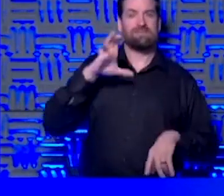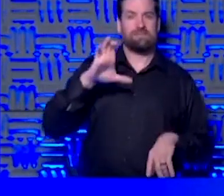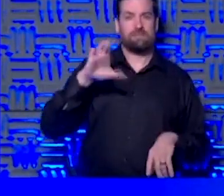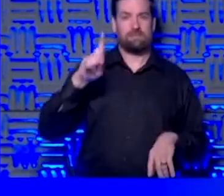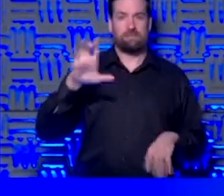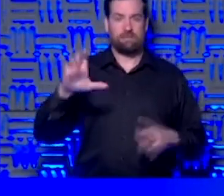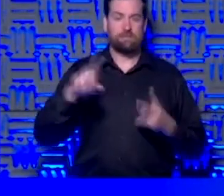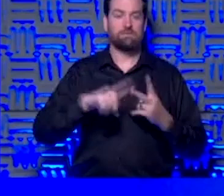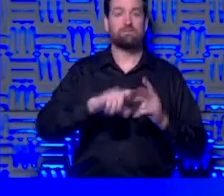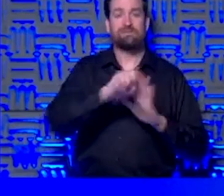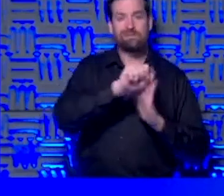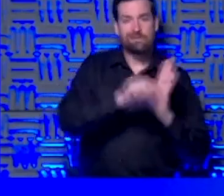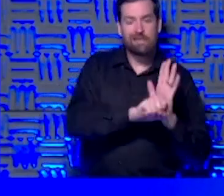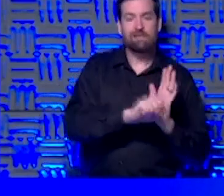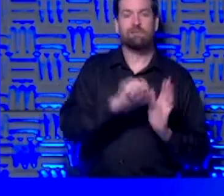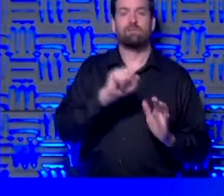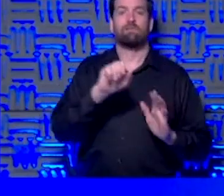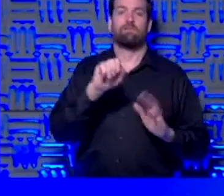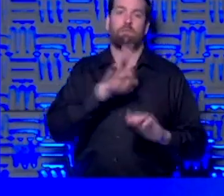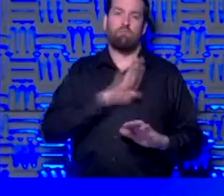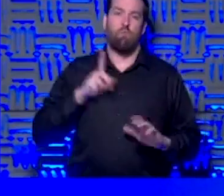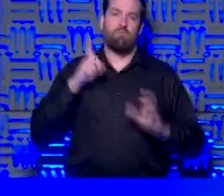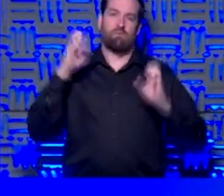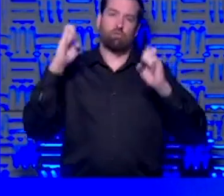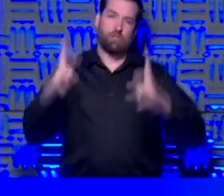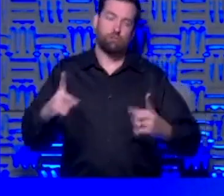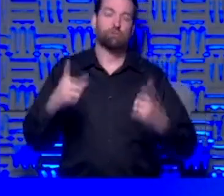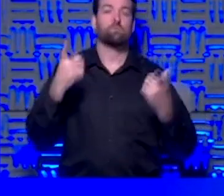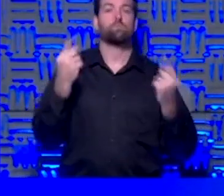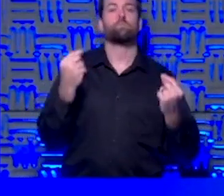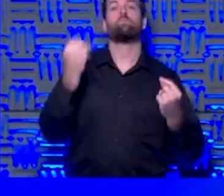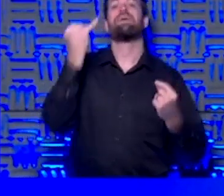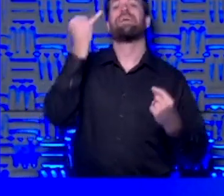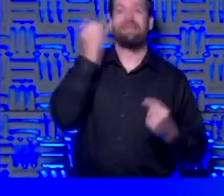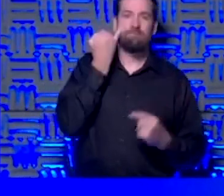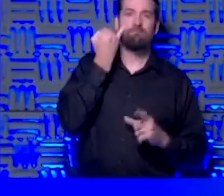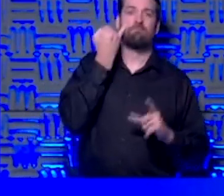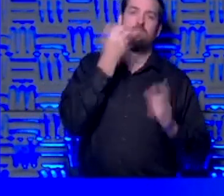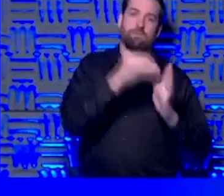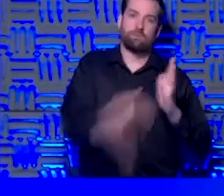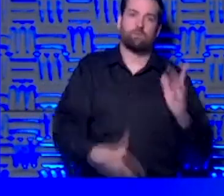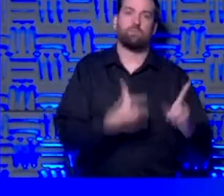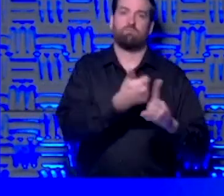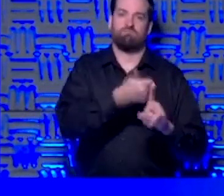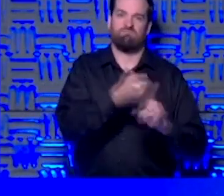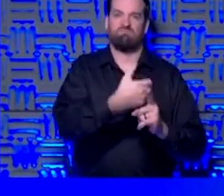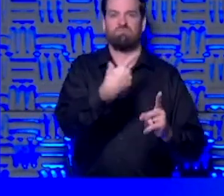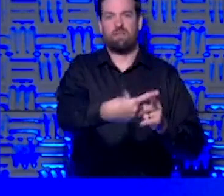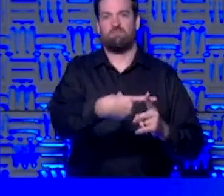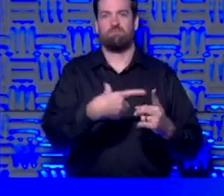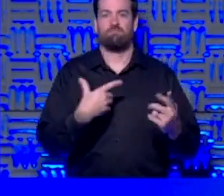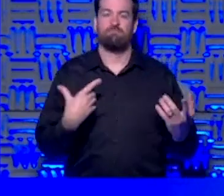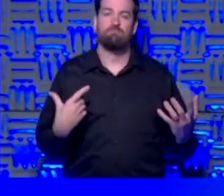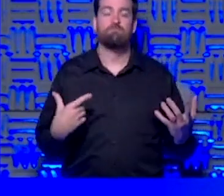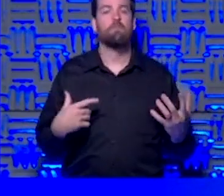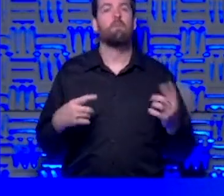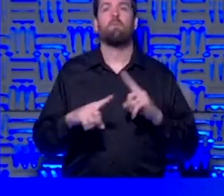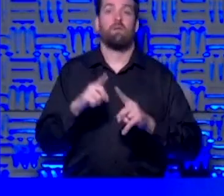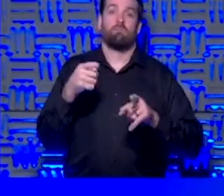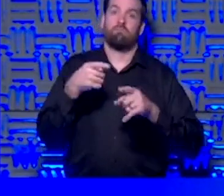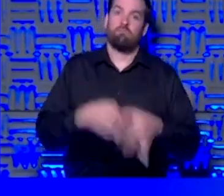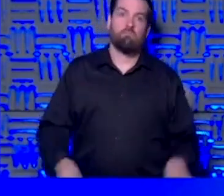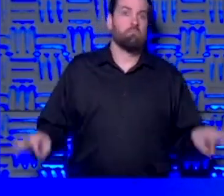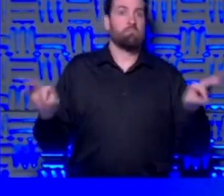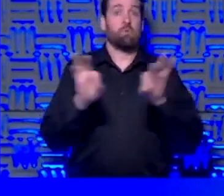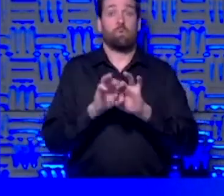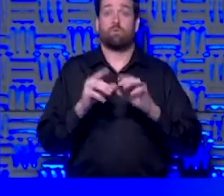from the state, and from the Board of Education about what to do if there is a student positive in your classroom. But what are the main important things that we